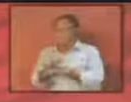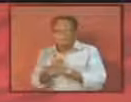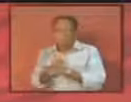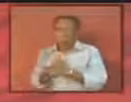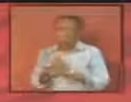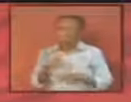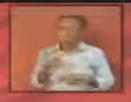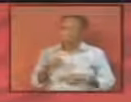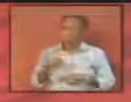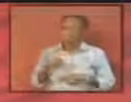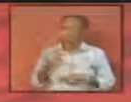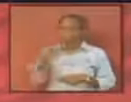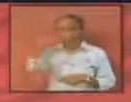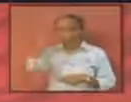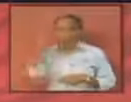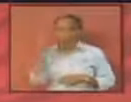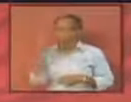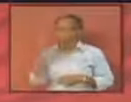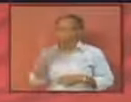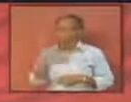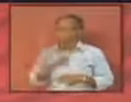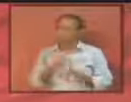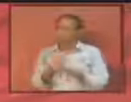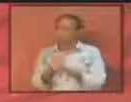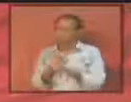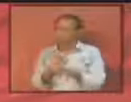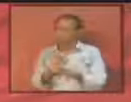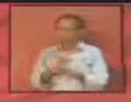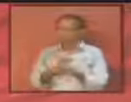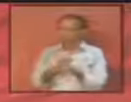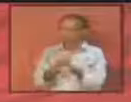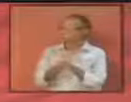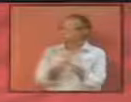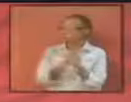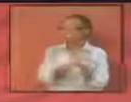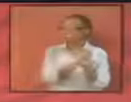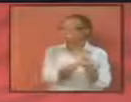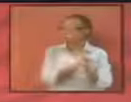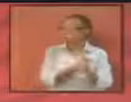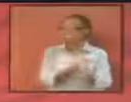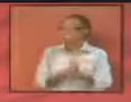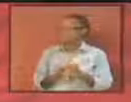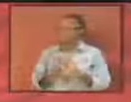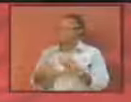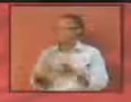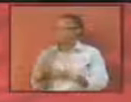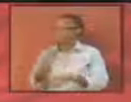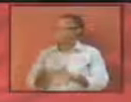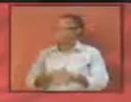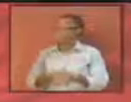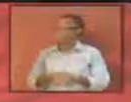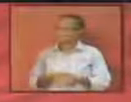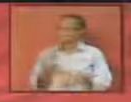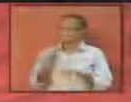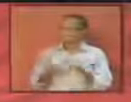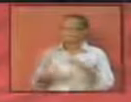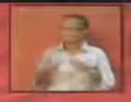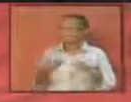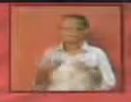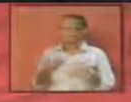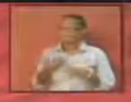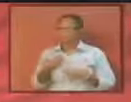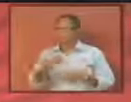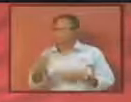of the virus away from where it started. So there are sort of sublineages of P1 that would emerge, but it would